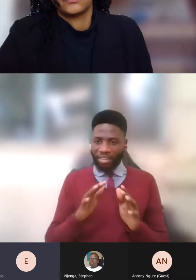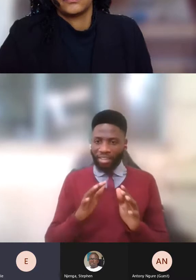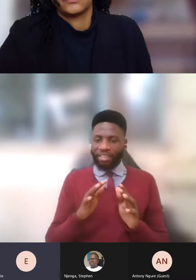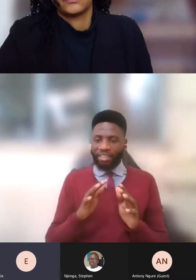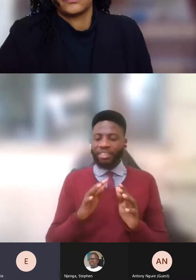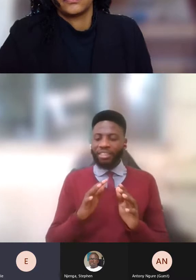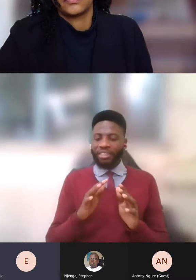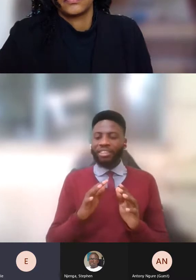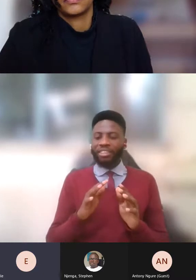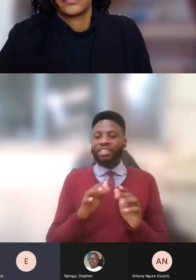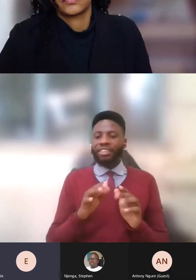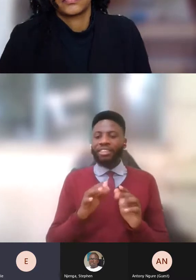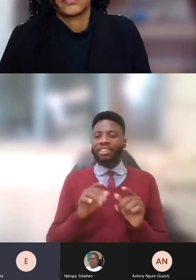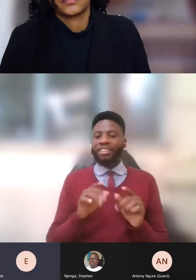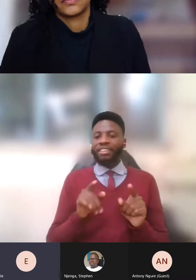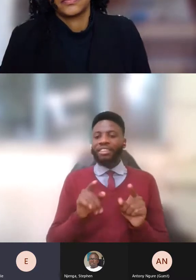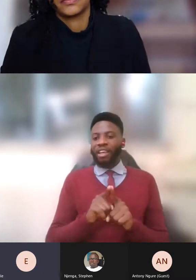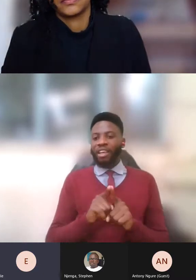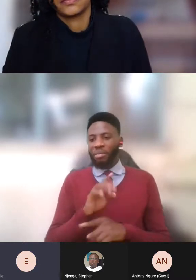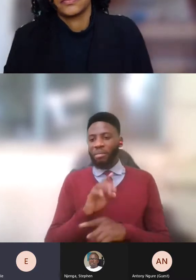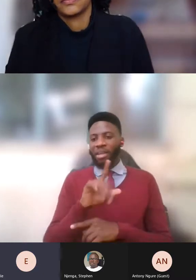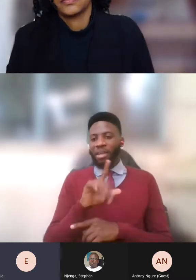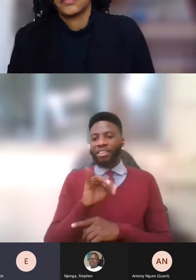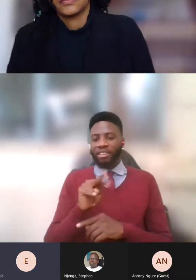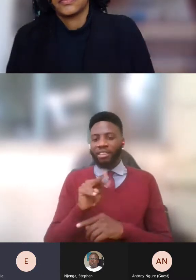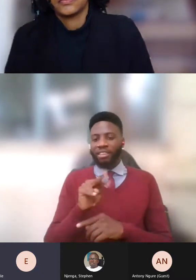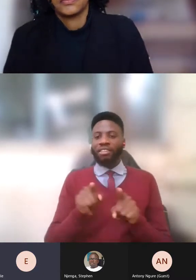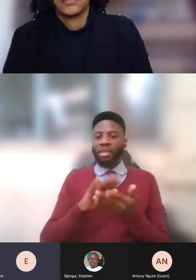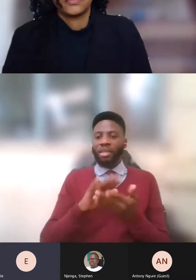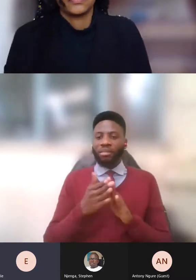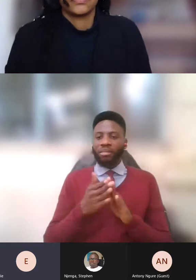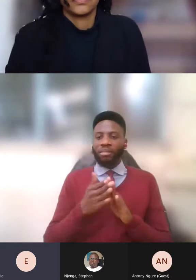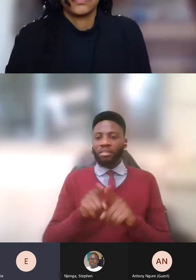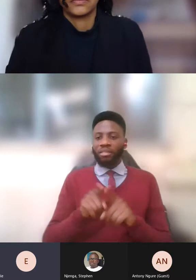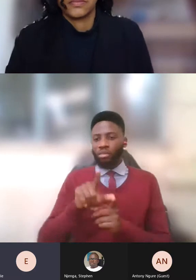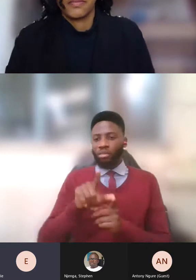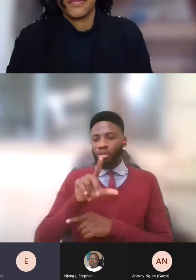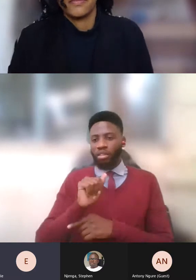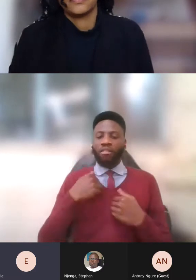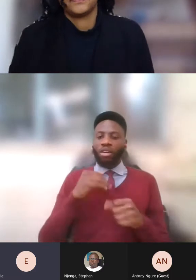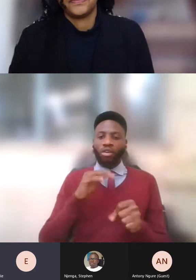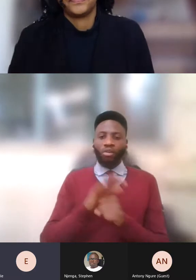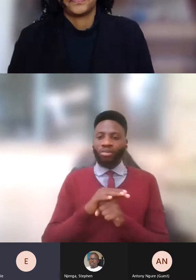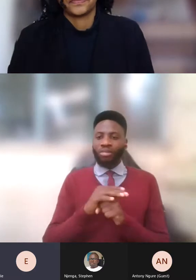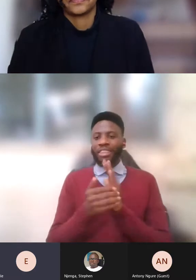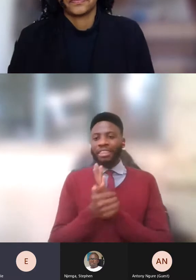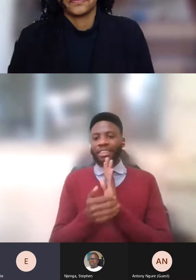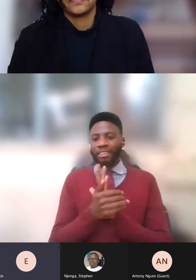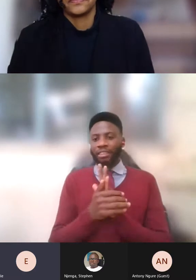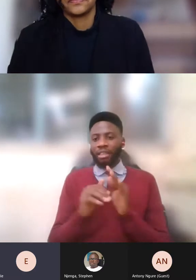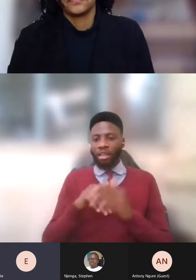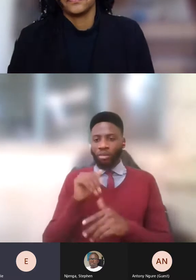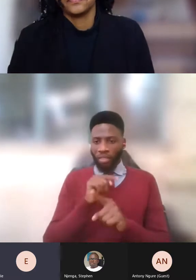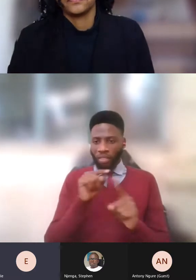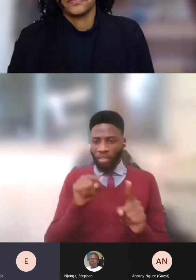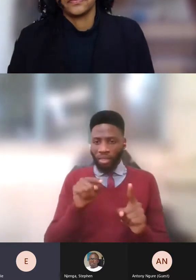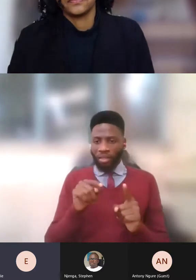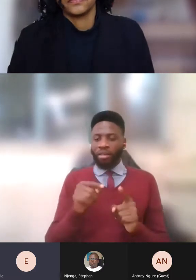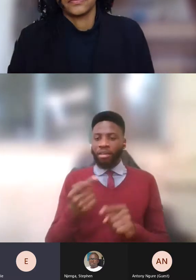billion. This year, not even taking into consideration all the COVID impact, we're looking at about $6